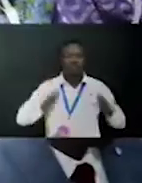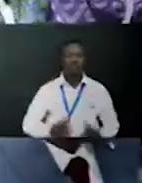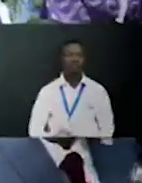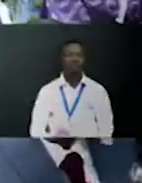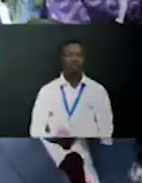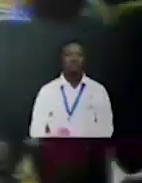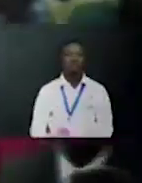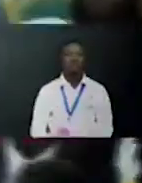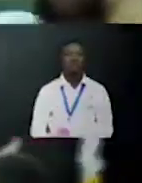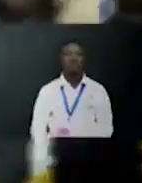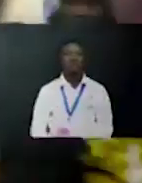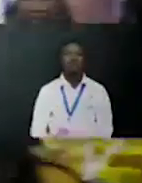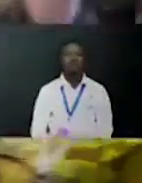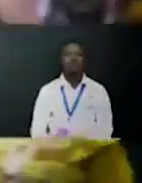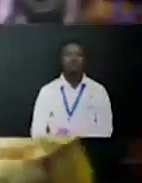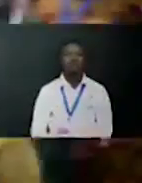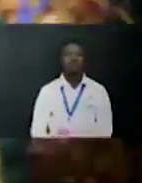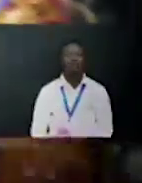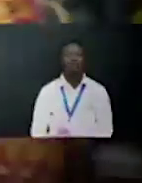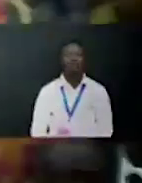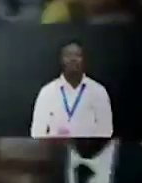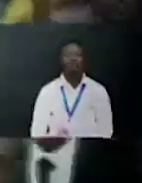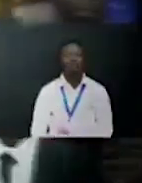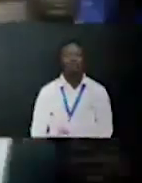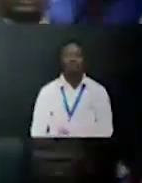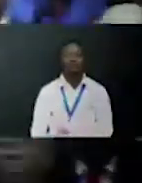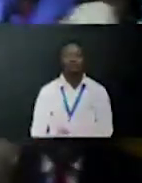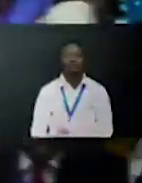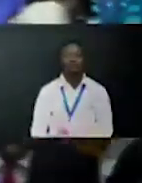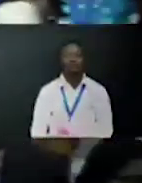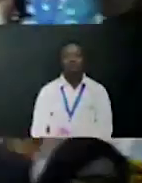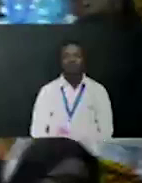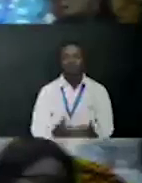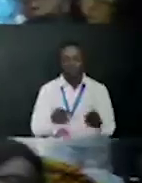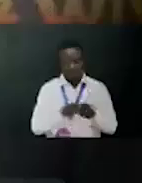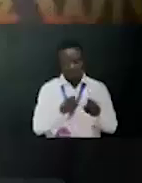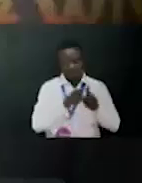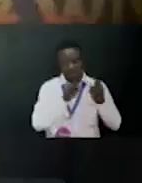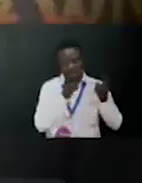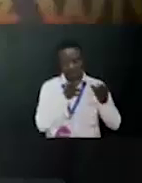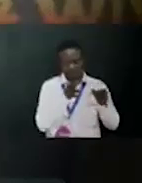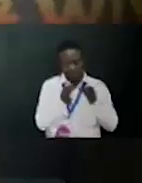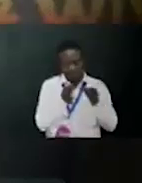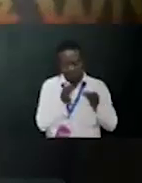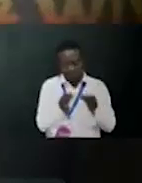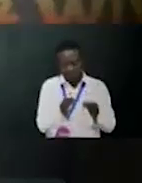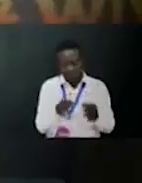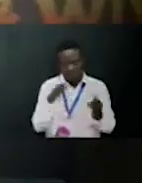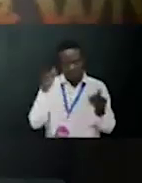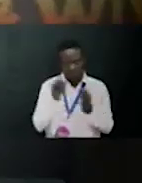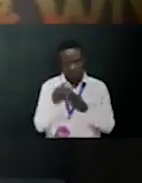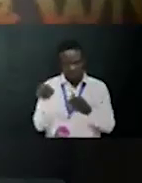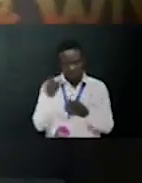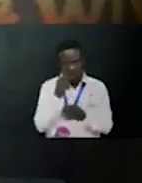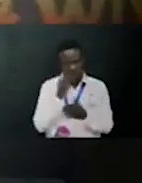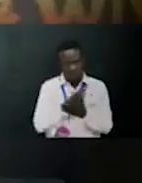So I've taken the trouble to try and give you the reason behind this theme. I hope that you have caught something. And because it